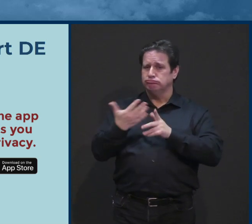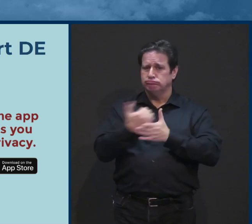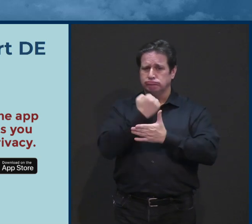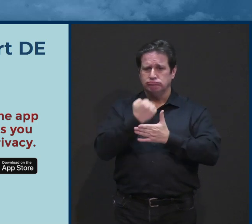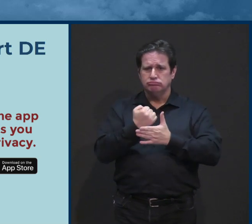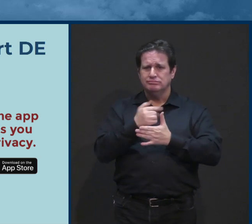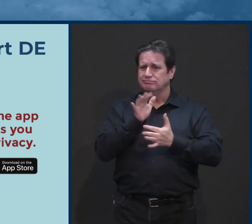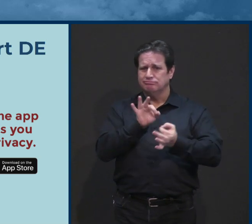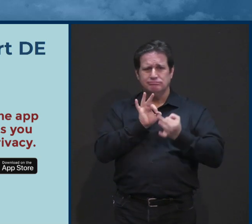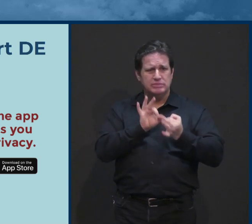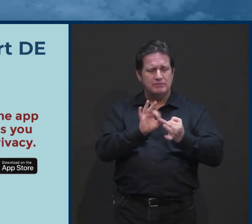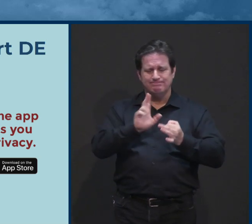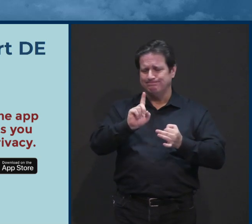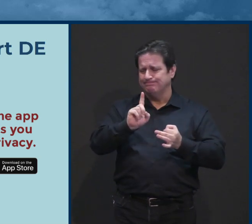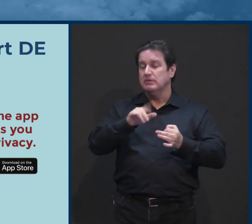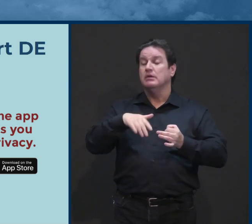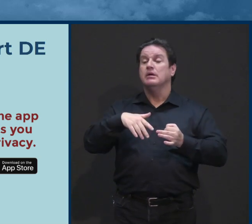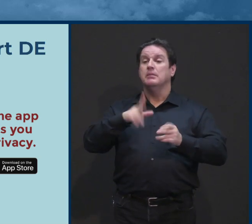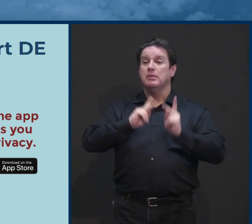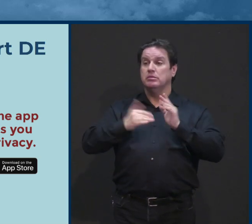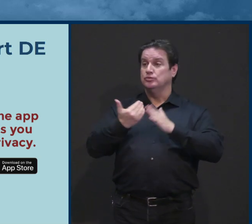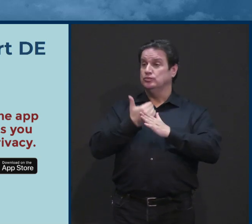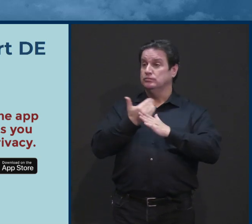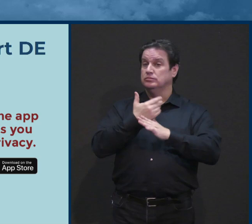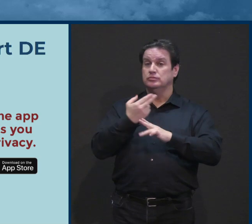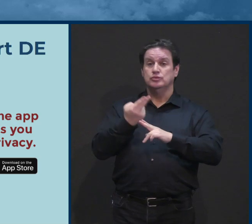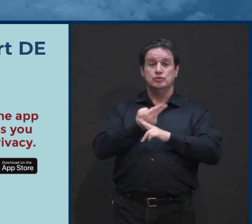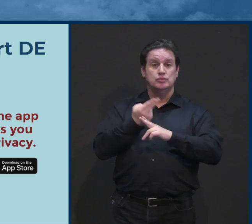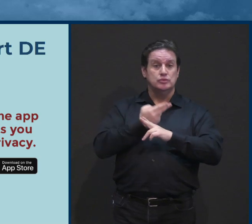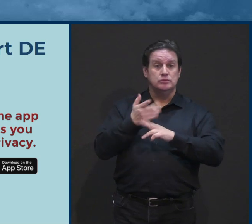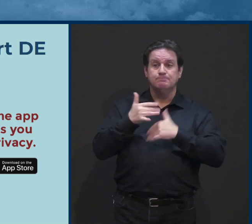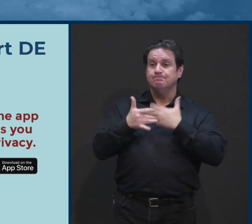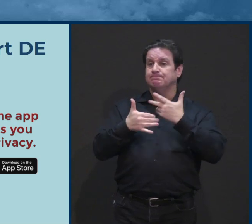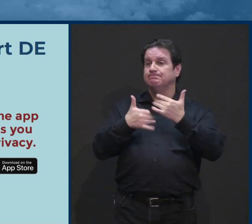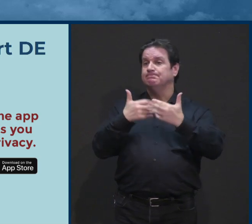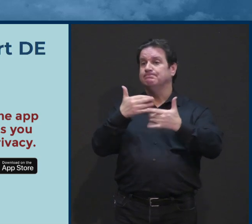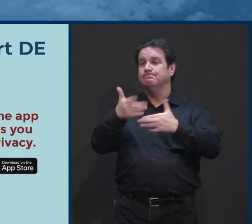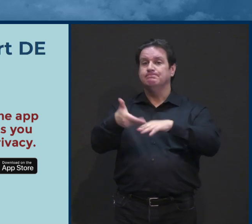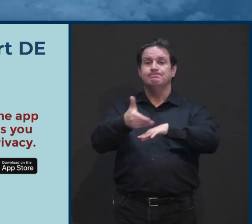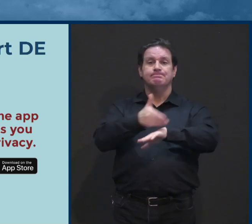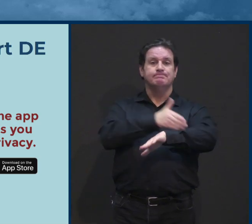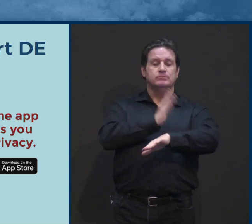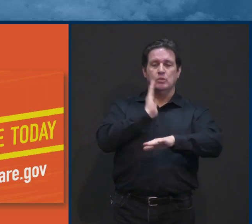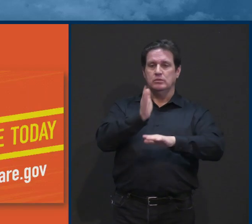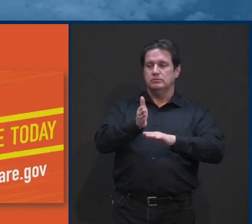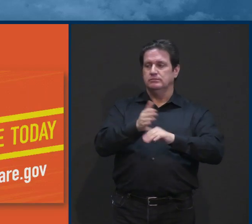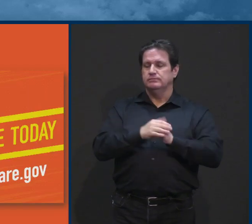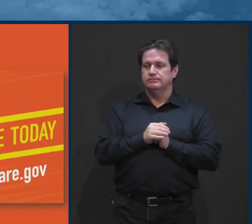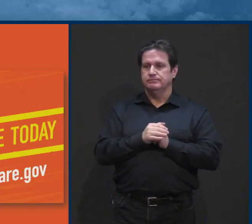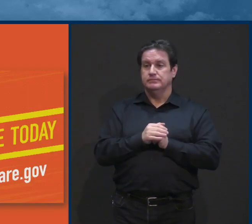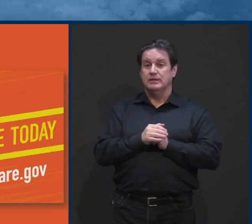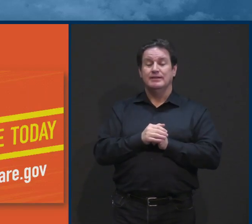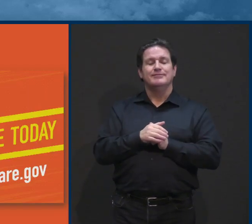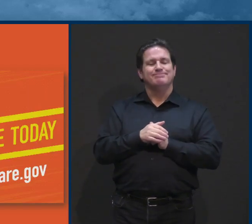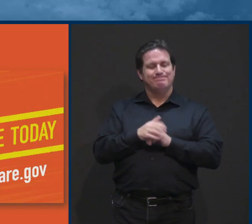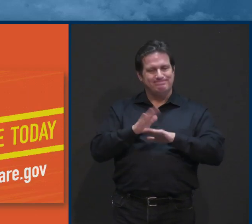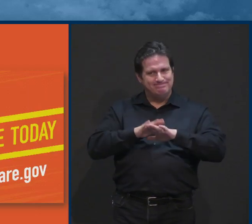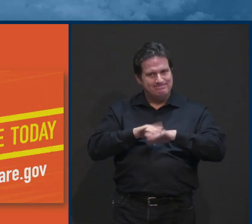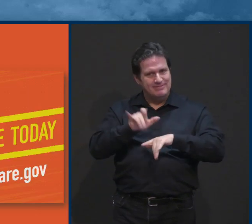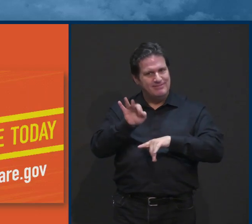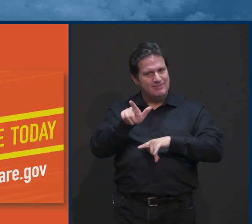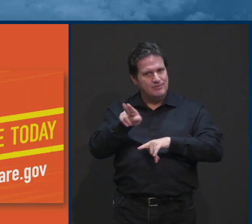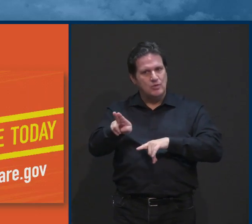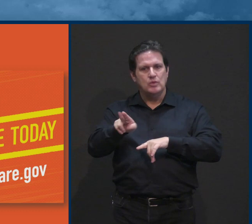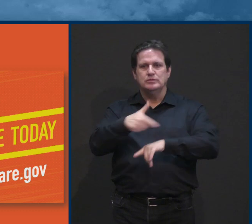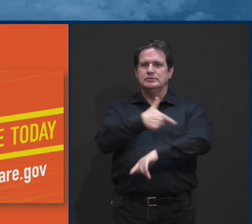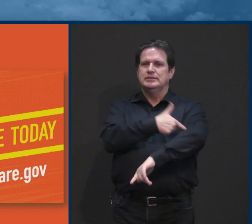It's not perfect, but the more people that we get to use it, the better off we'll be. Don't forget about flu season and getting your flu shot.